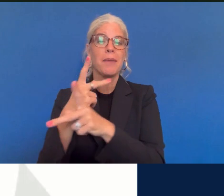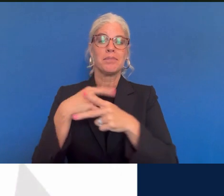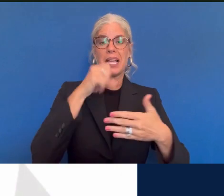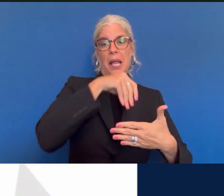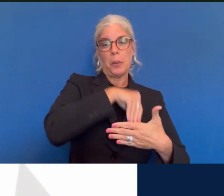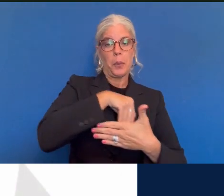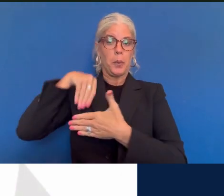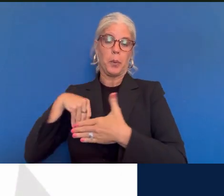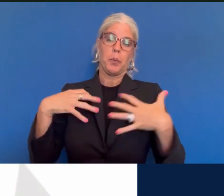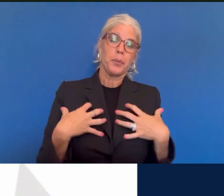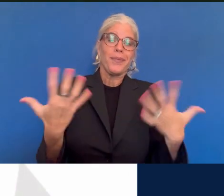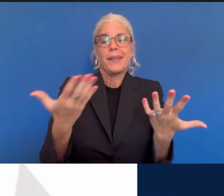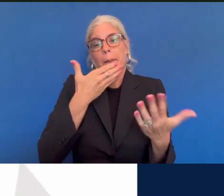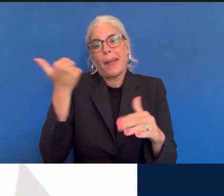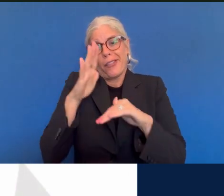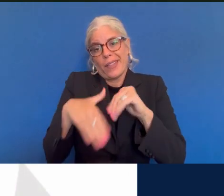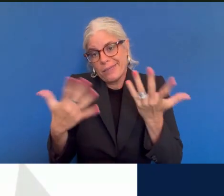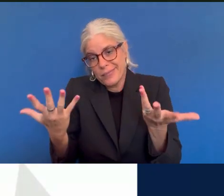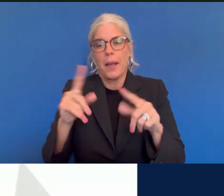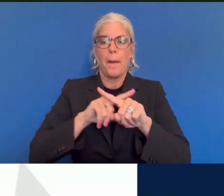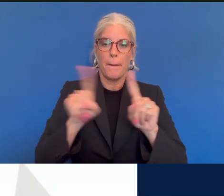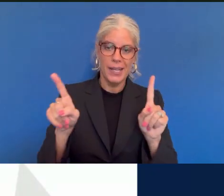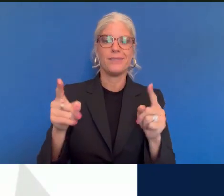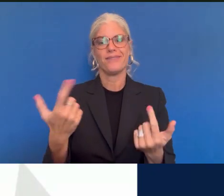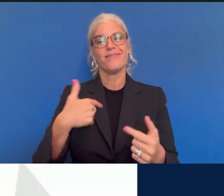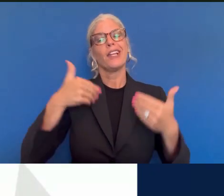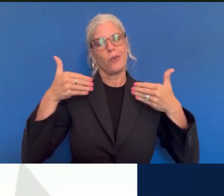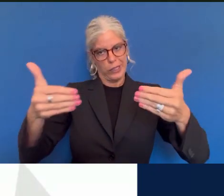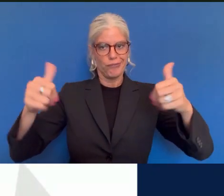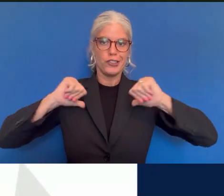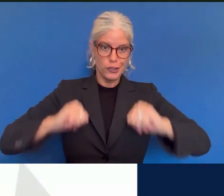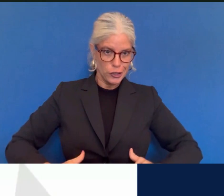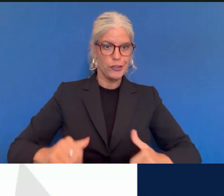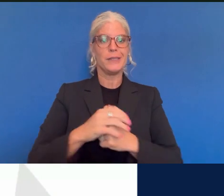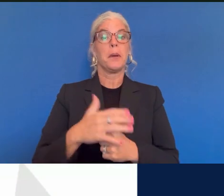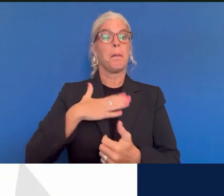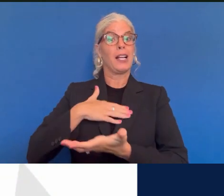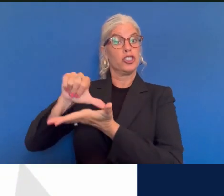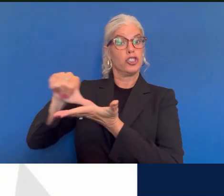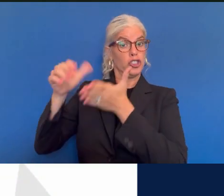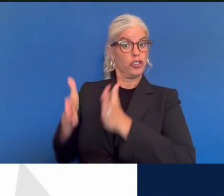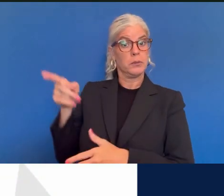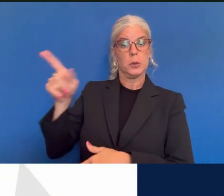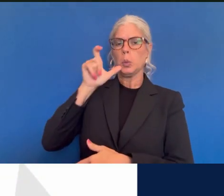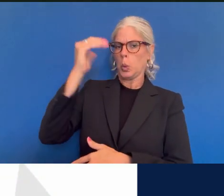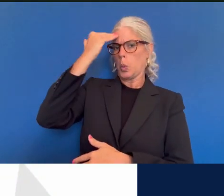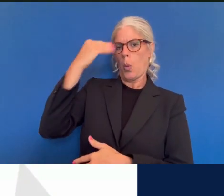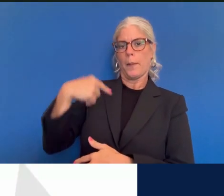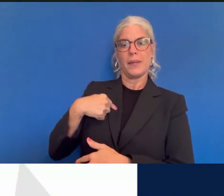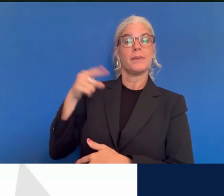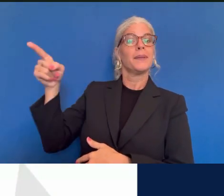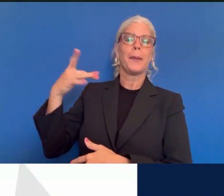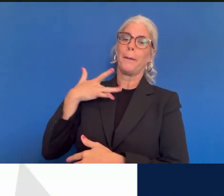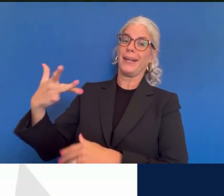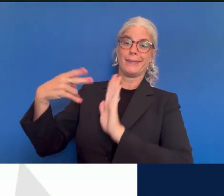surgery. My surgeon who knew me calls me her fragile creature. It is not something what I had that